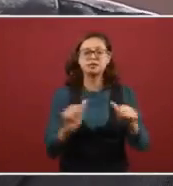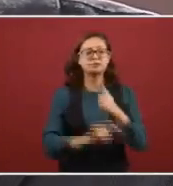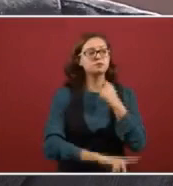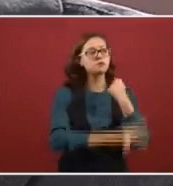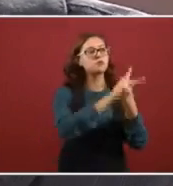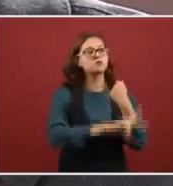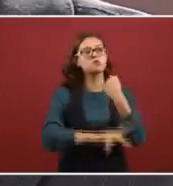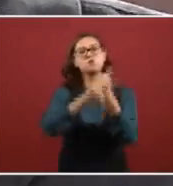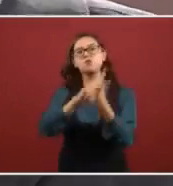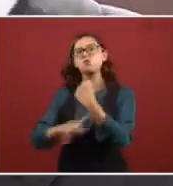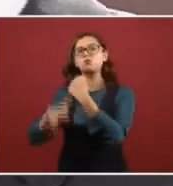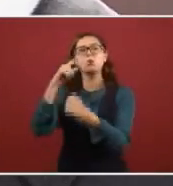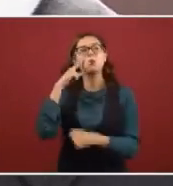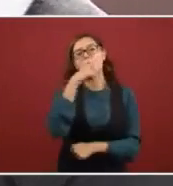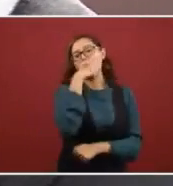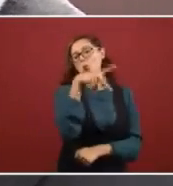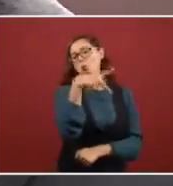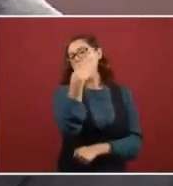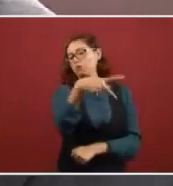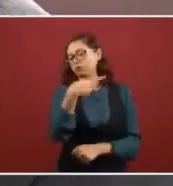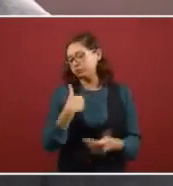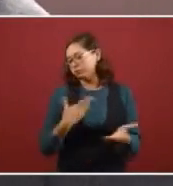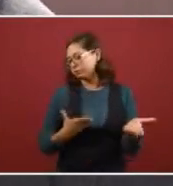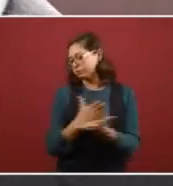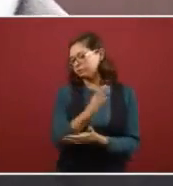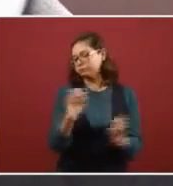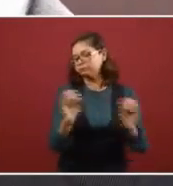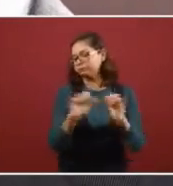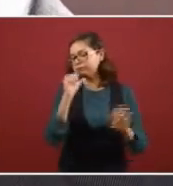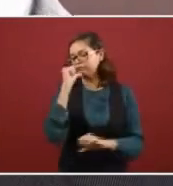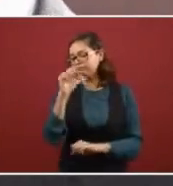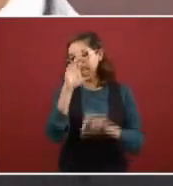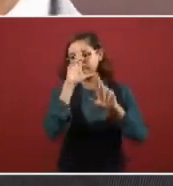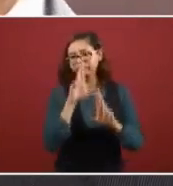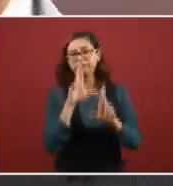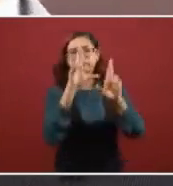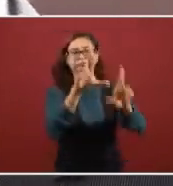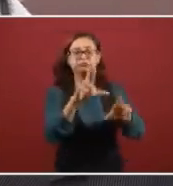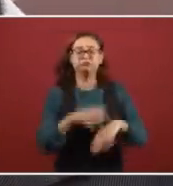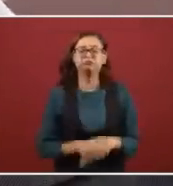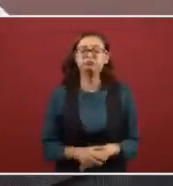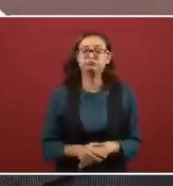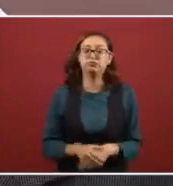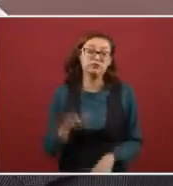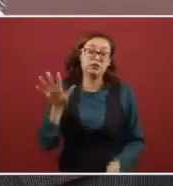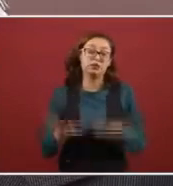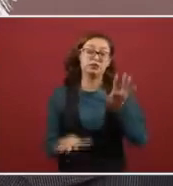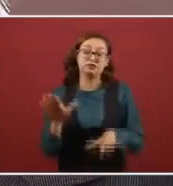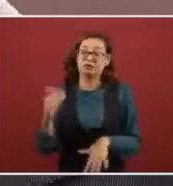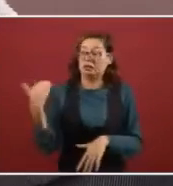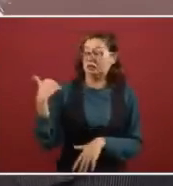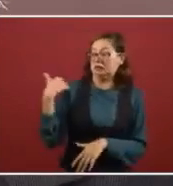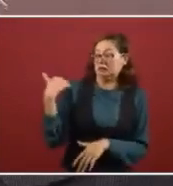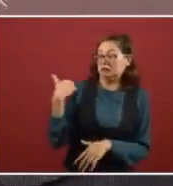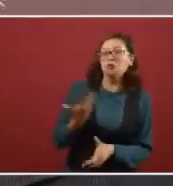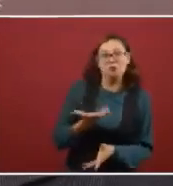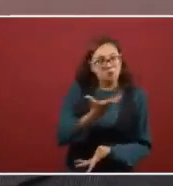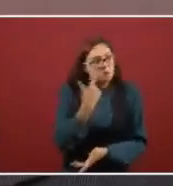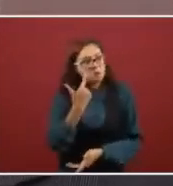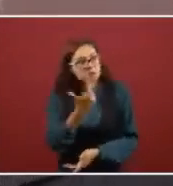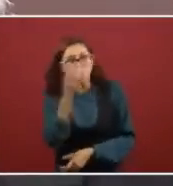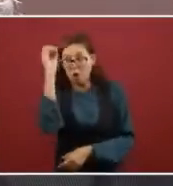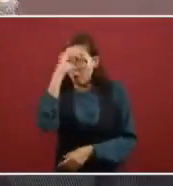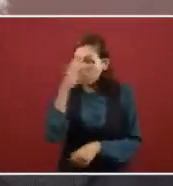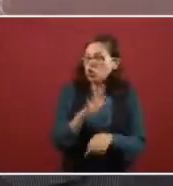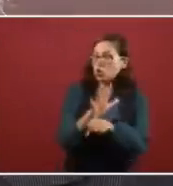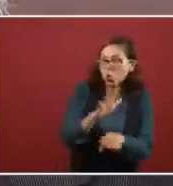pueblos. to self-determination or not getting involved in other countries and not Sobre give